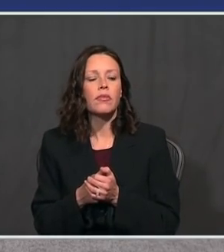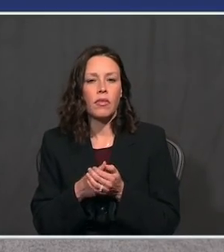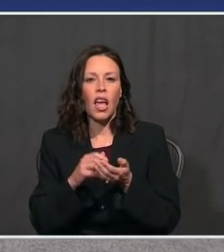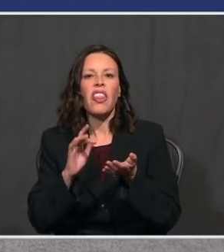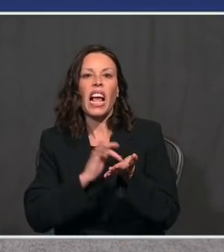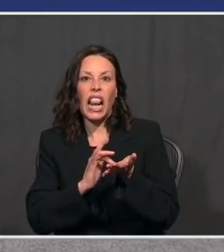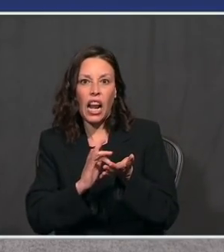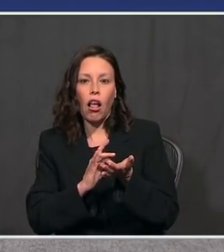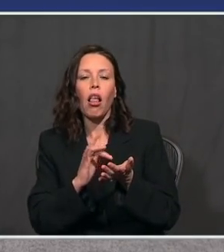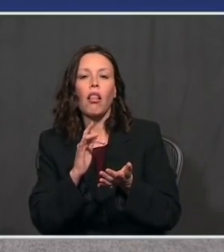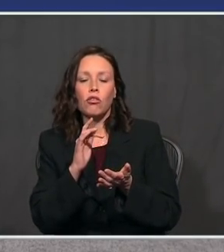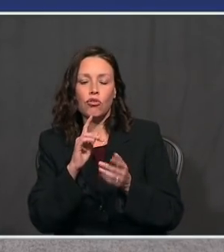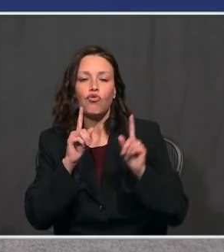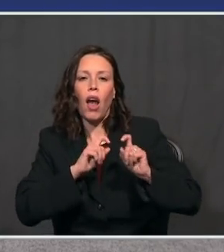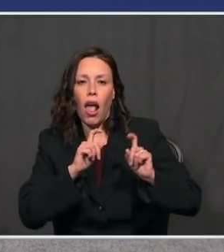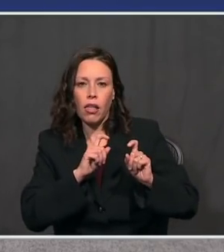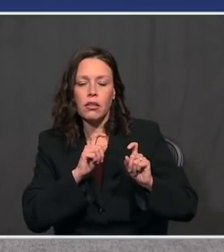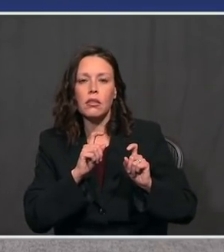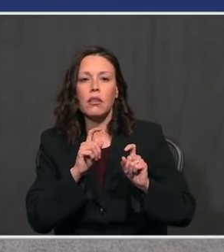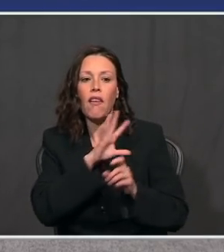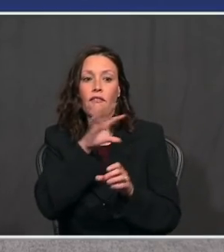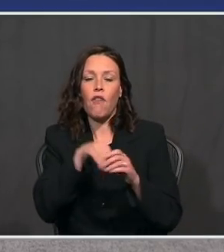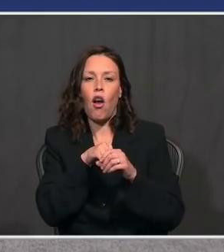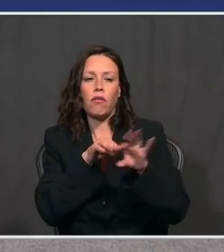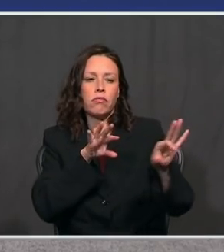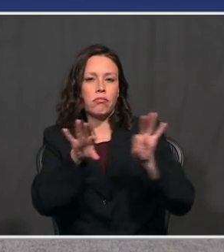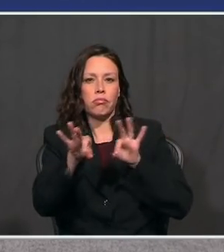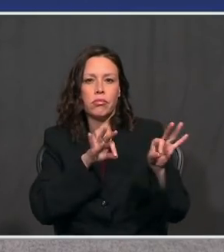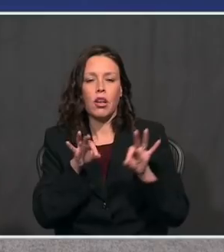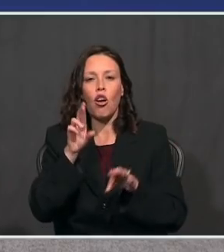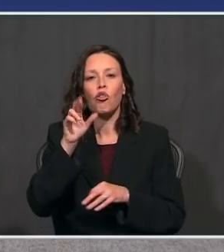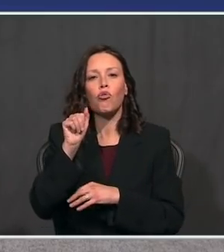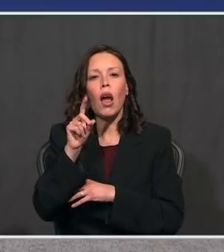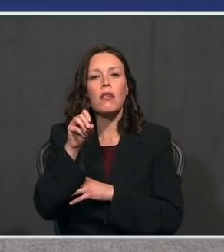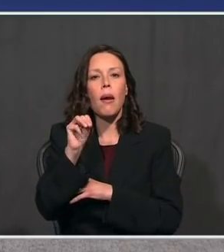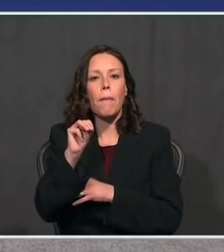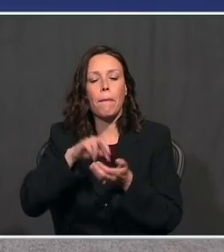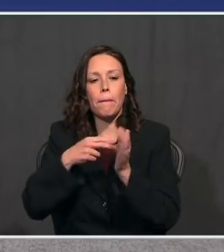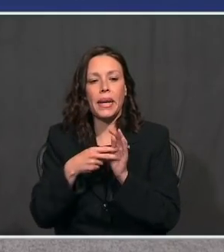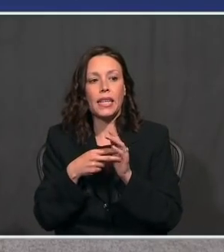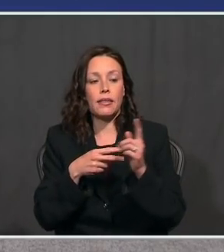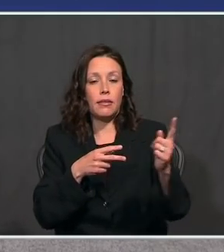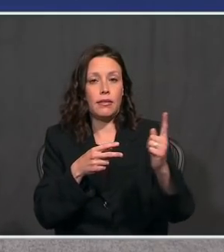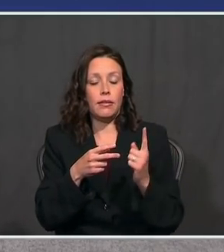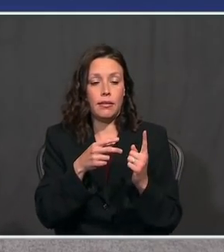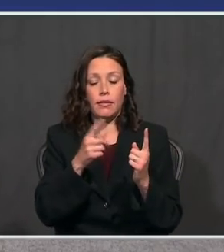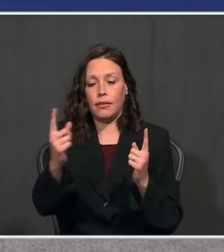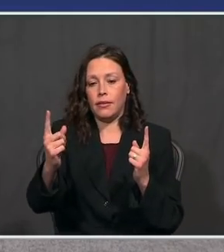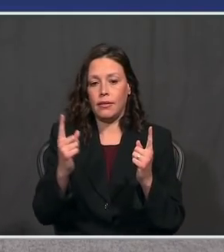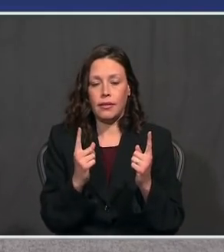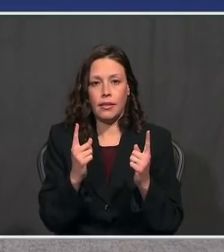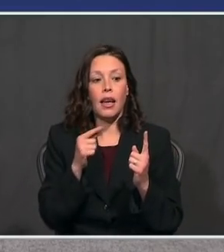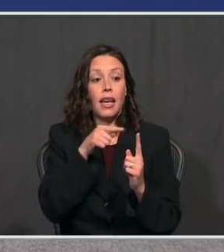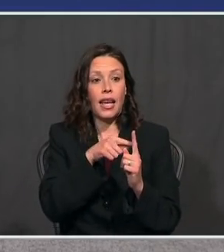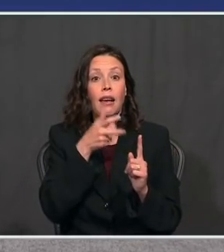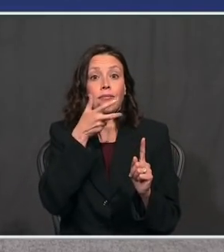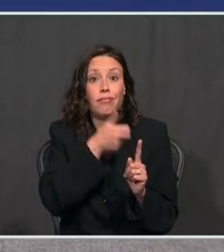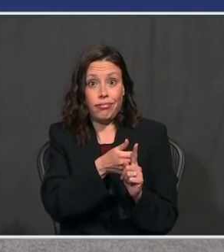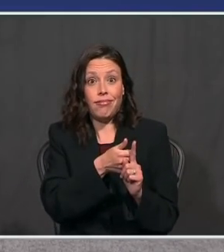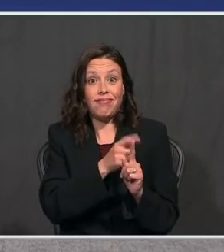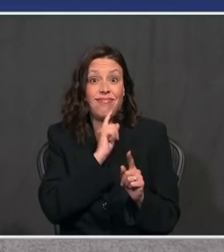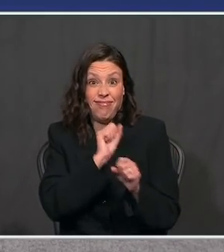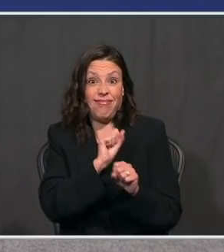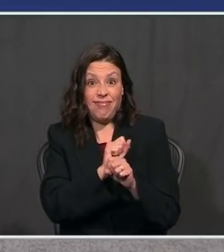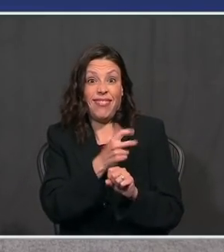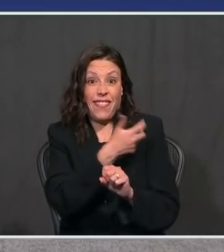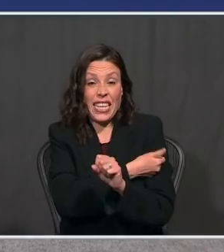involve the randomization, so flipping a coin and putting a one-to-one person getting a placebo